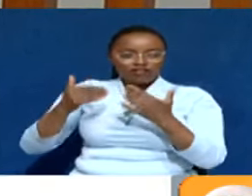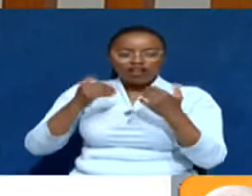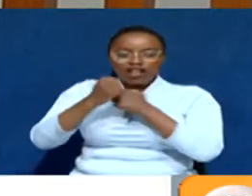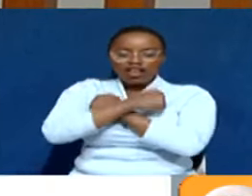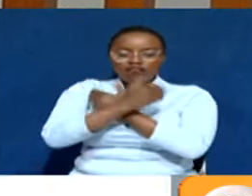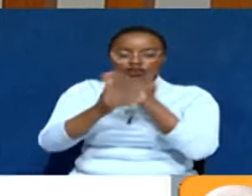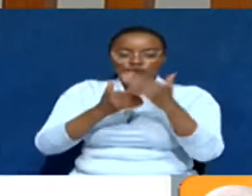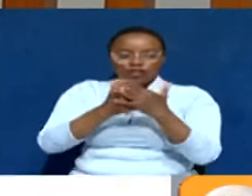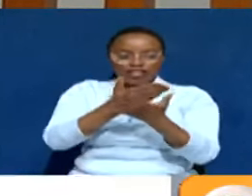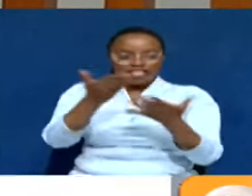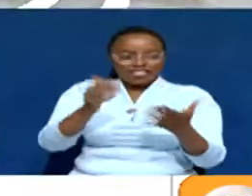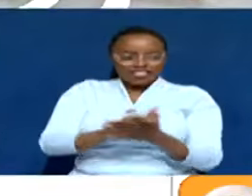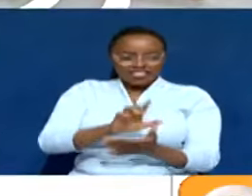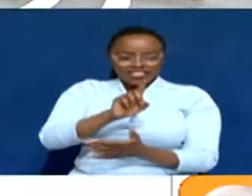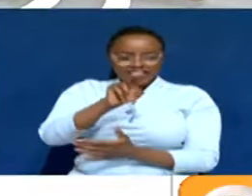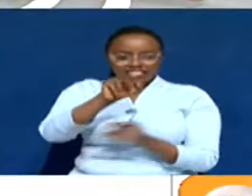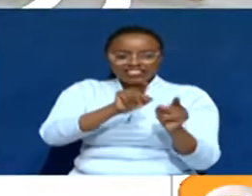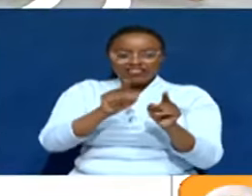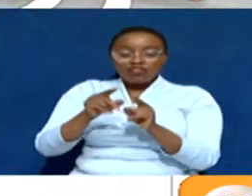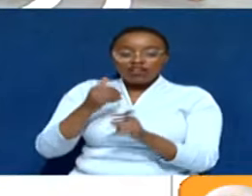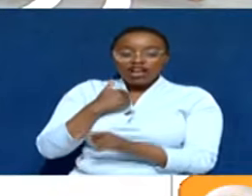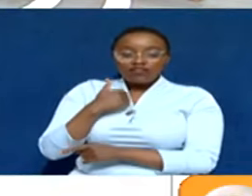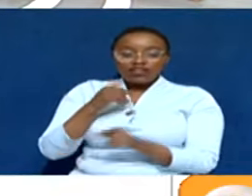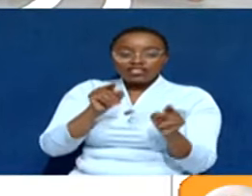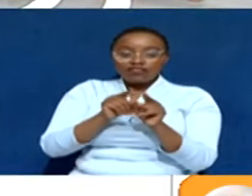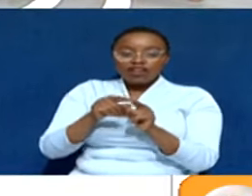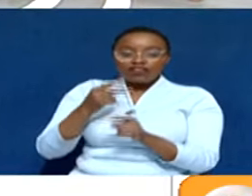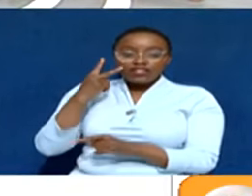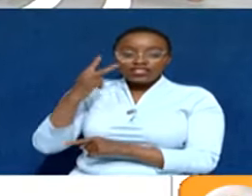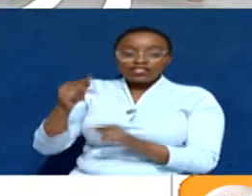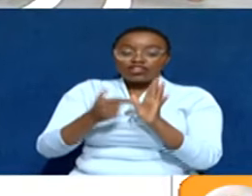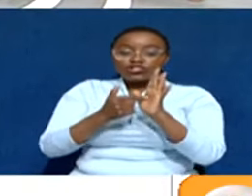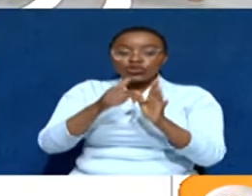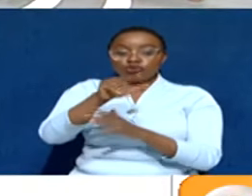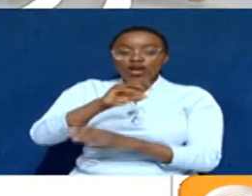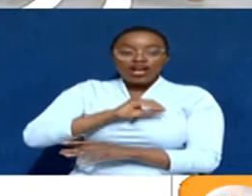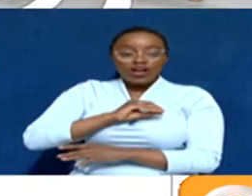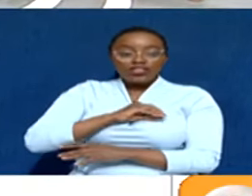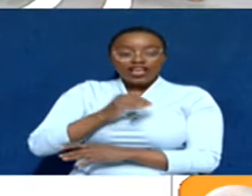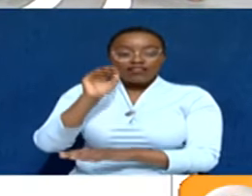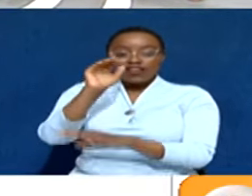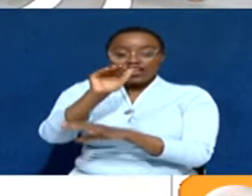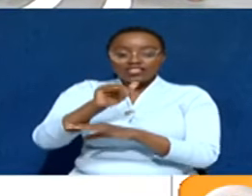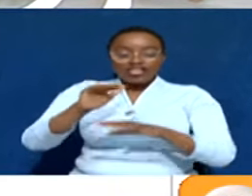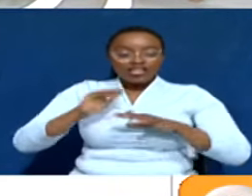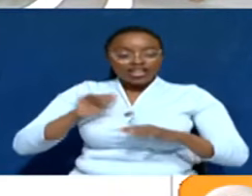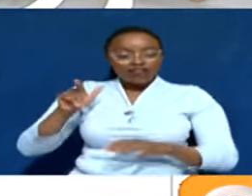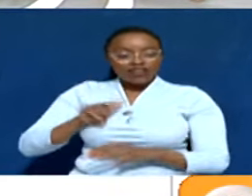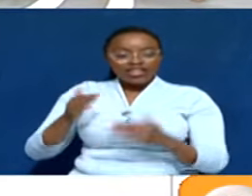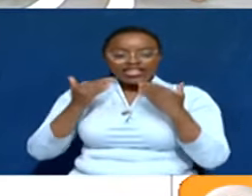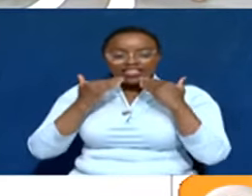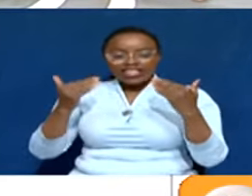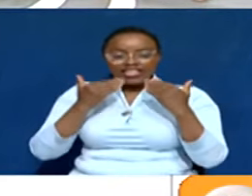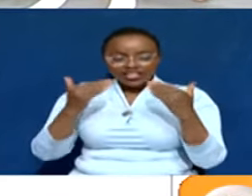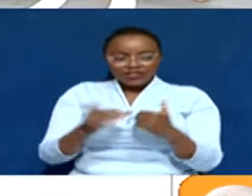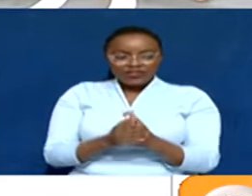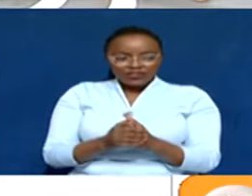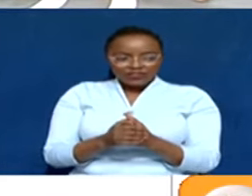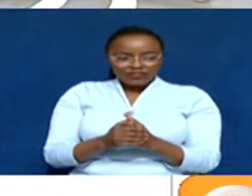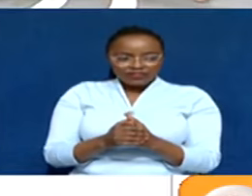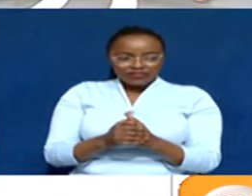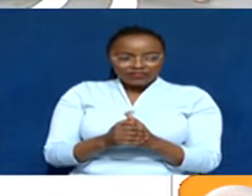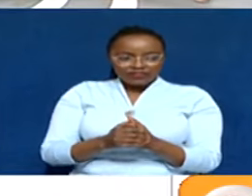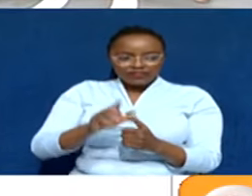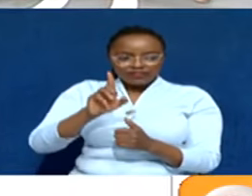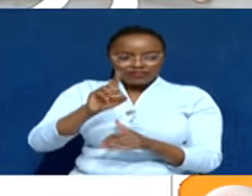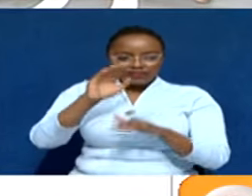you so much. All right, Dennis. There's a lot of shout outs. It's like sounds like the show yours for the asking. Enough, ladies. Thank you. Yeah, thank you. Thank and you. Shout out to